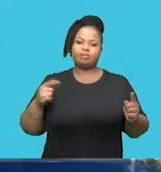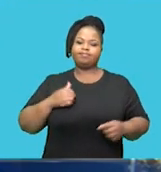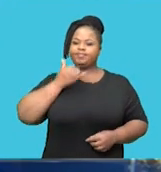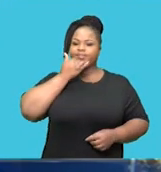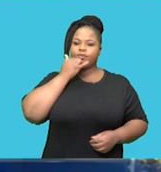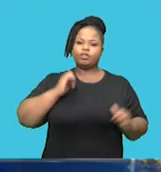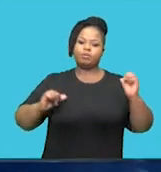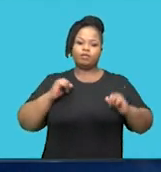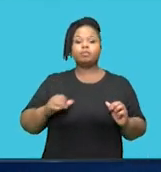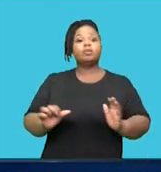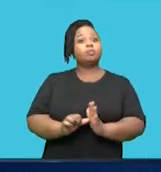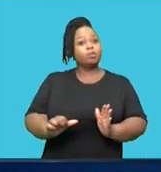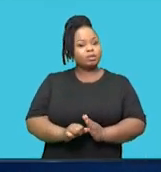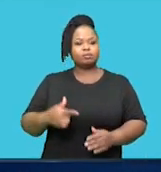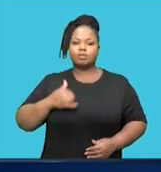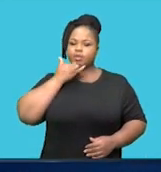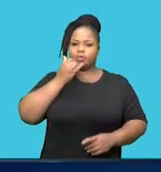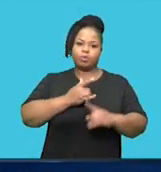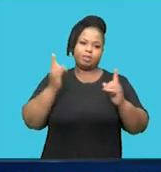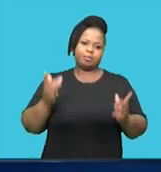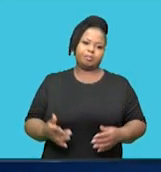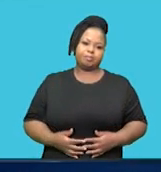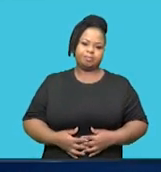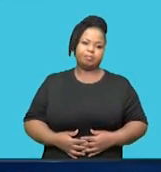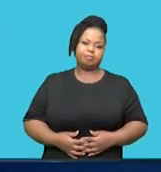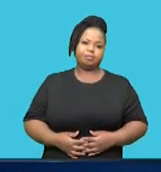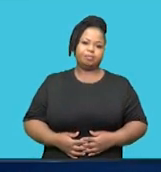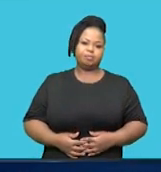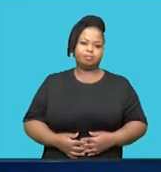the performance, and most importantly, I'm happy with the win.